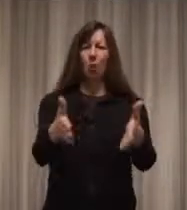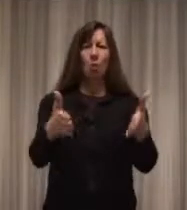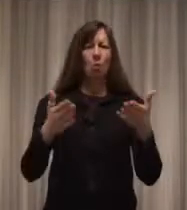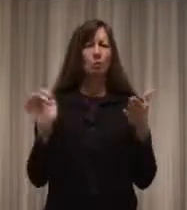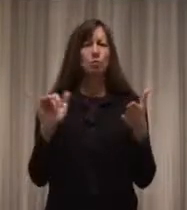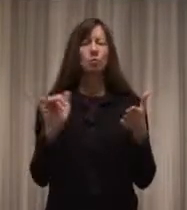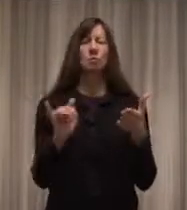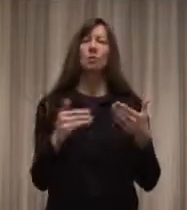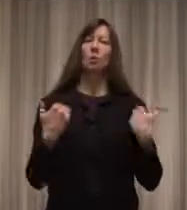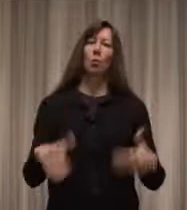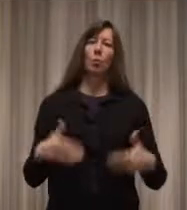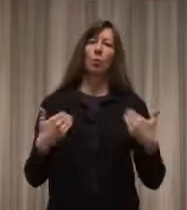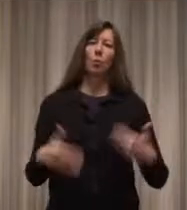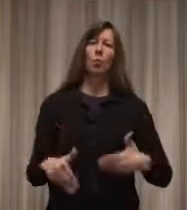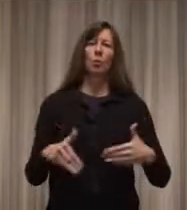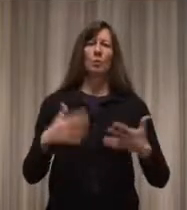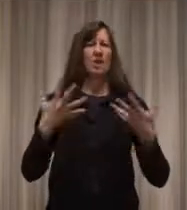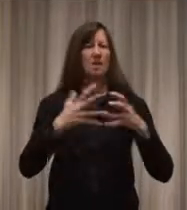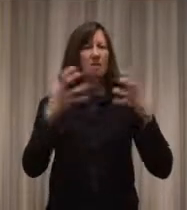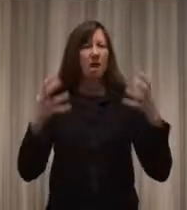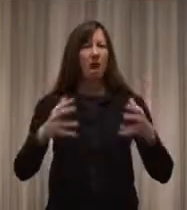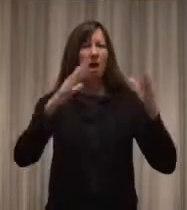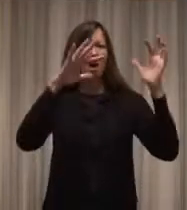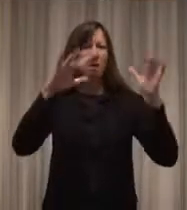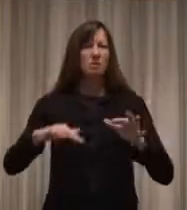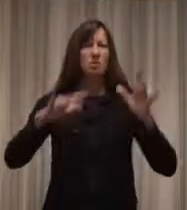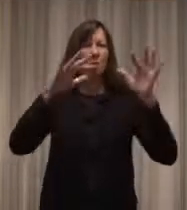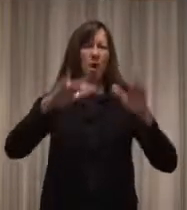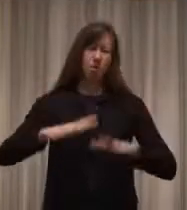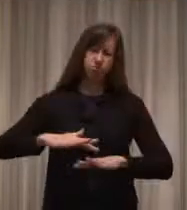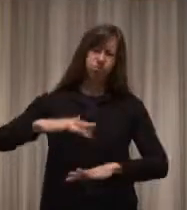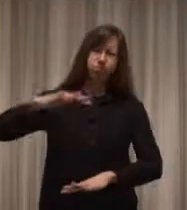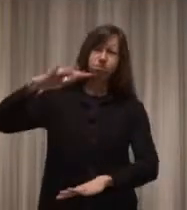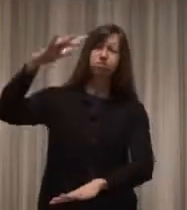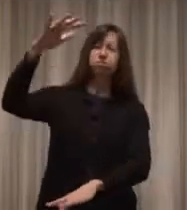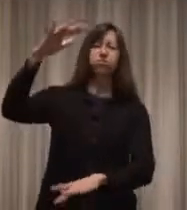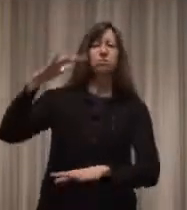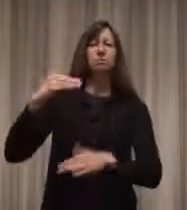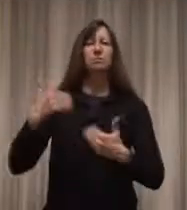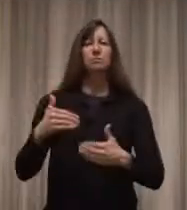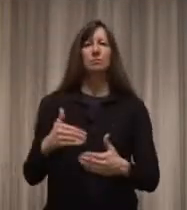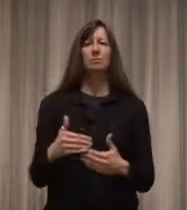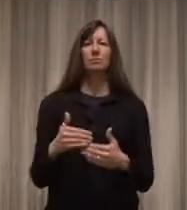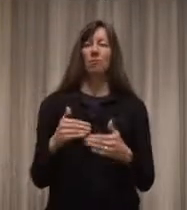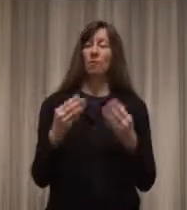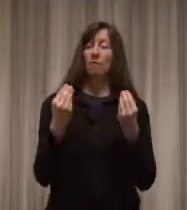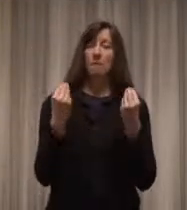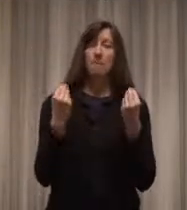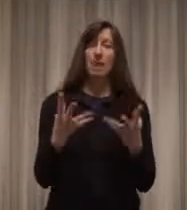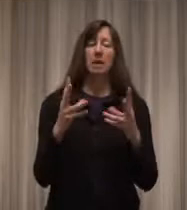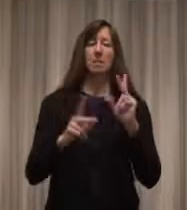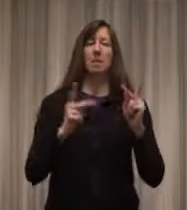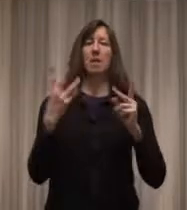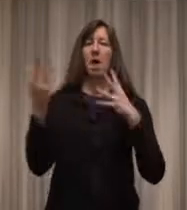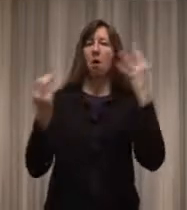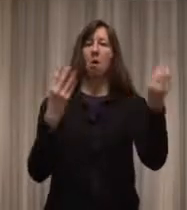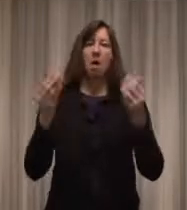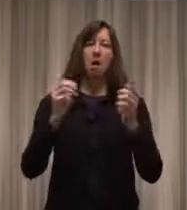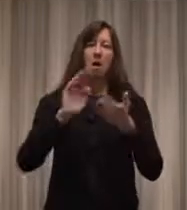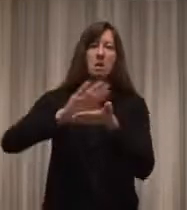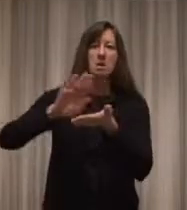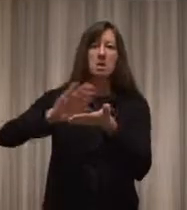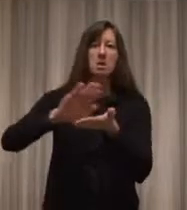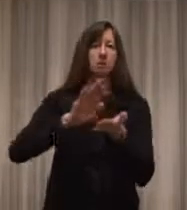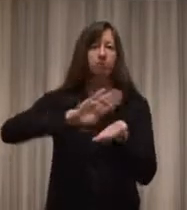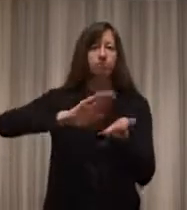accumulation storm. So we've had crews out there now for almost 36 plus going on 48 hours working to get our roads,